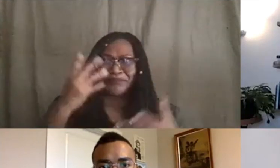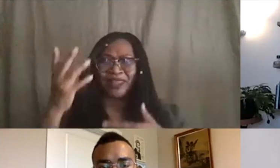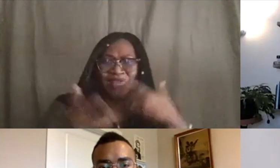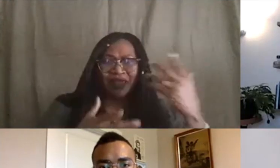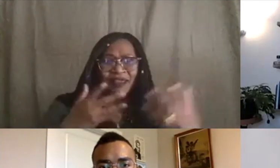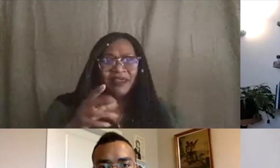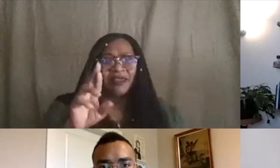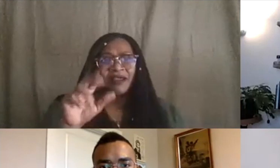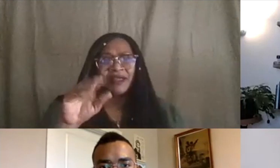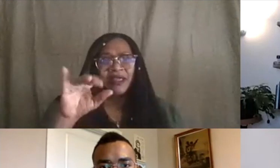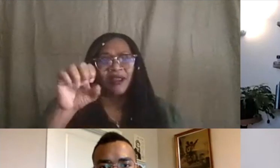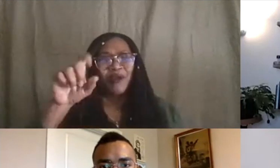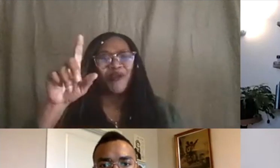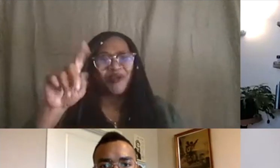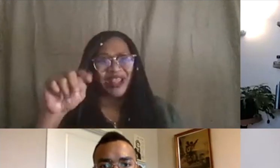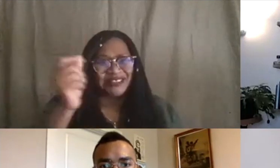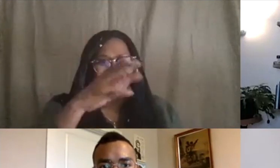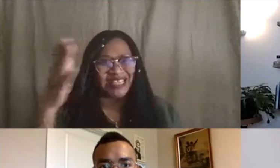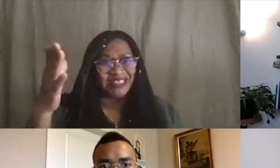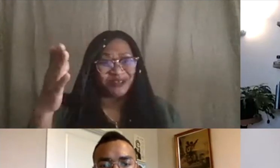racist material to undo